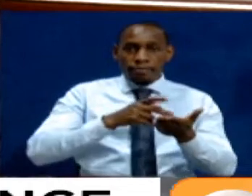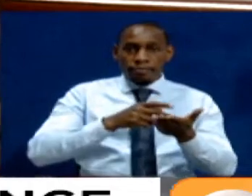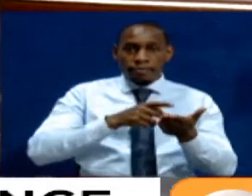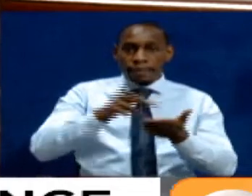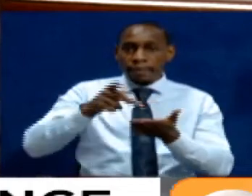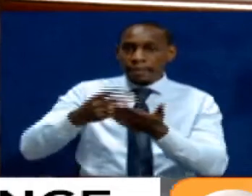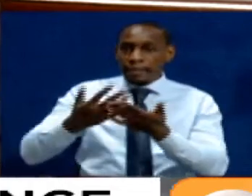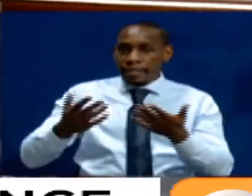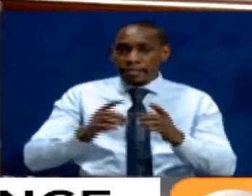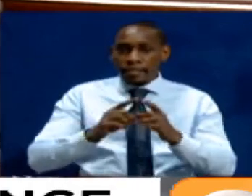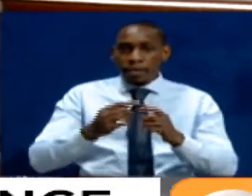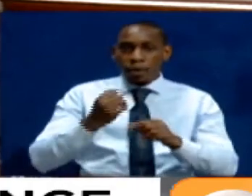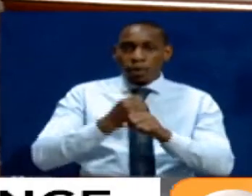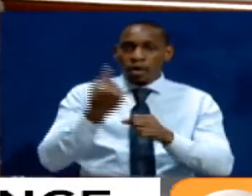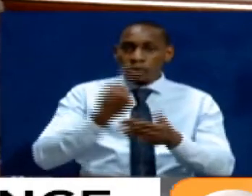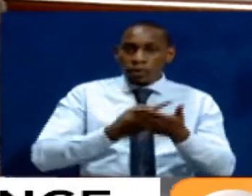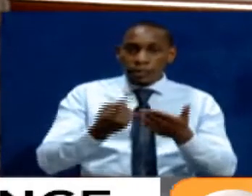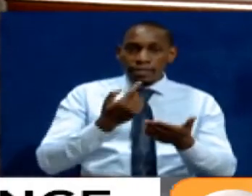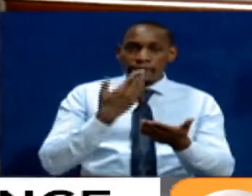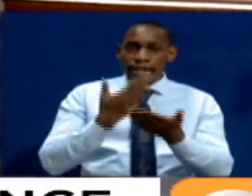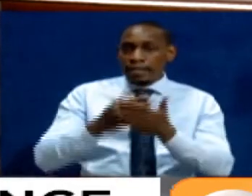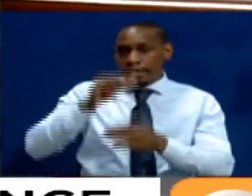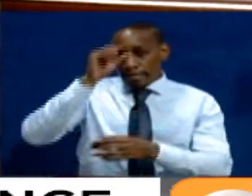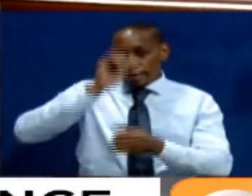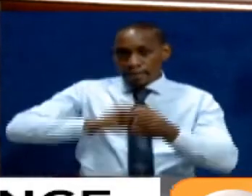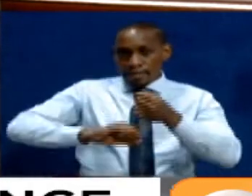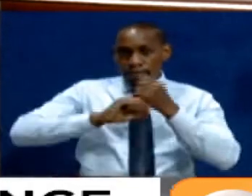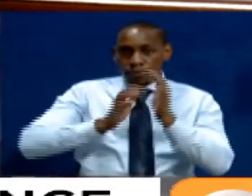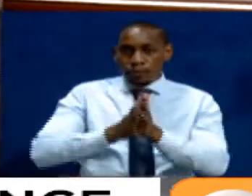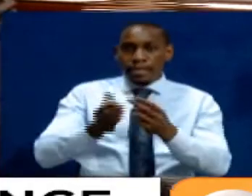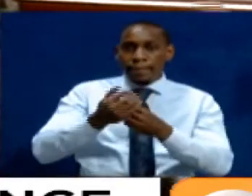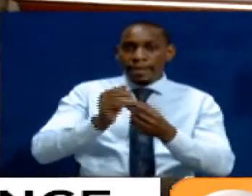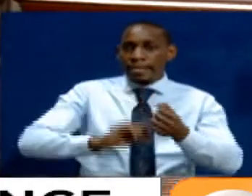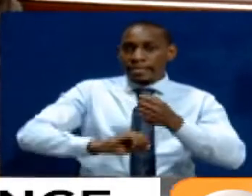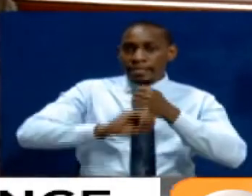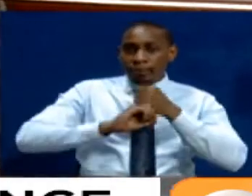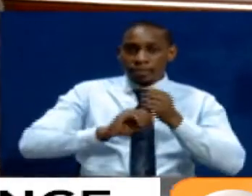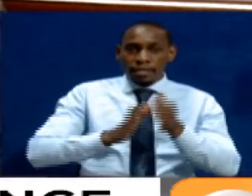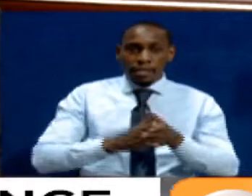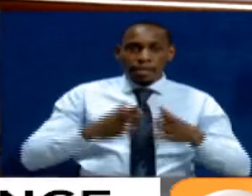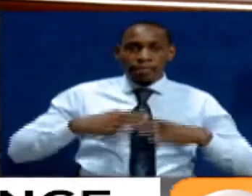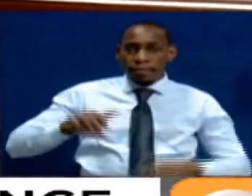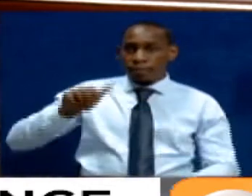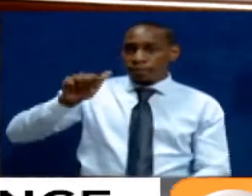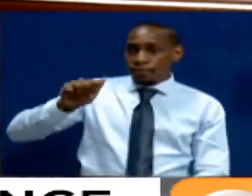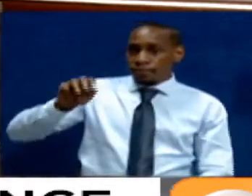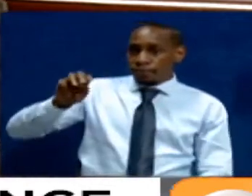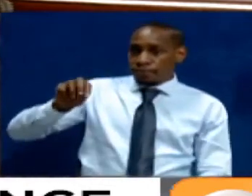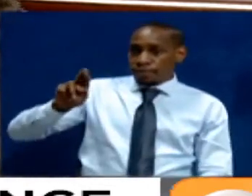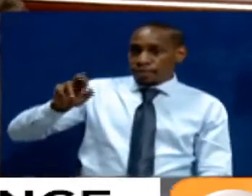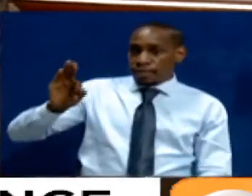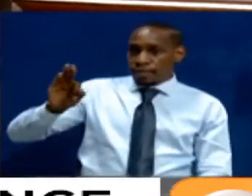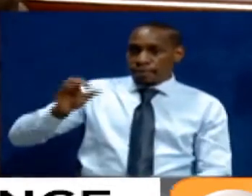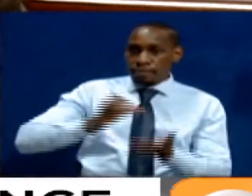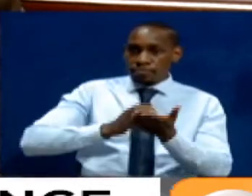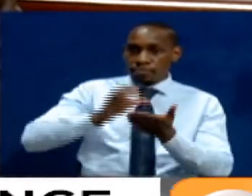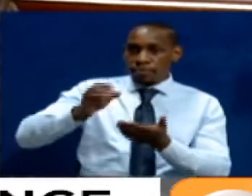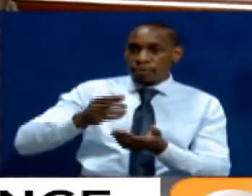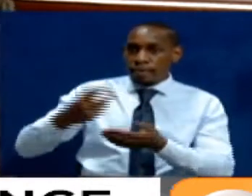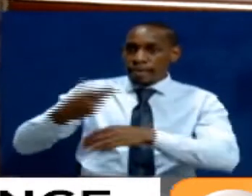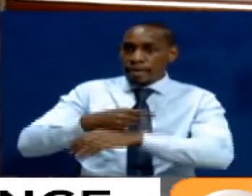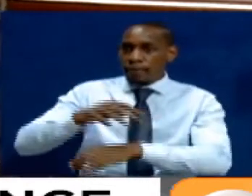1 week. Thanks to a lot of government support and partner support, people like AMREF who are able to send the vaccines to